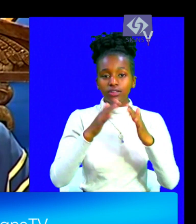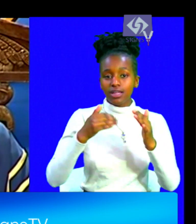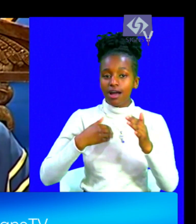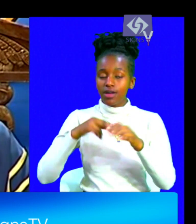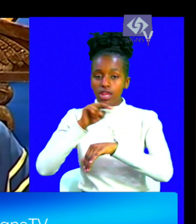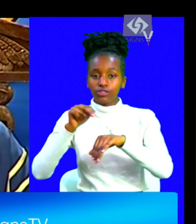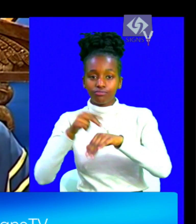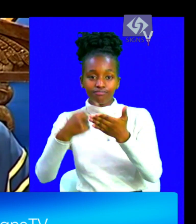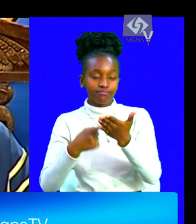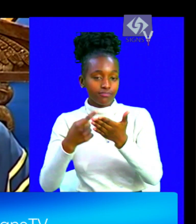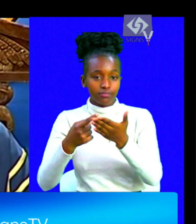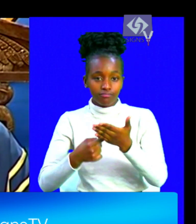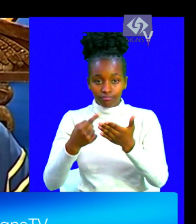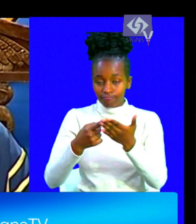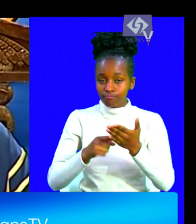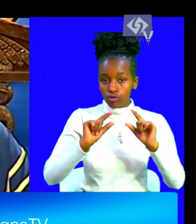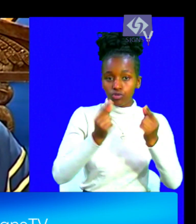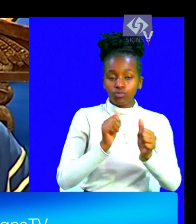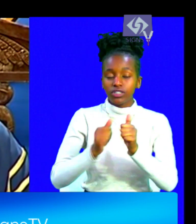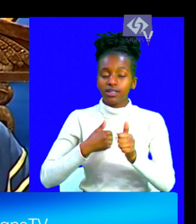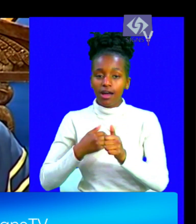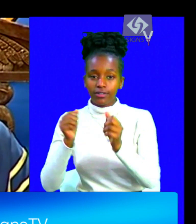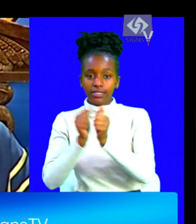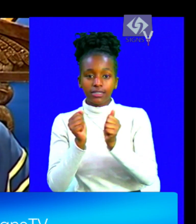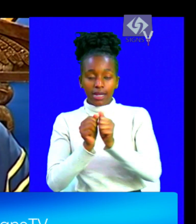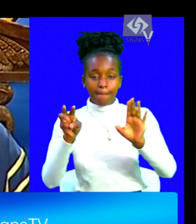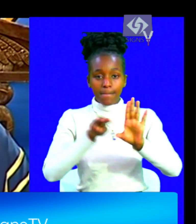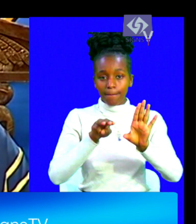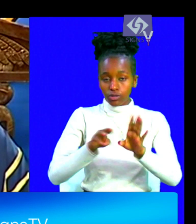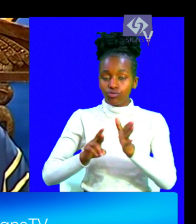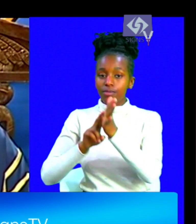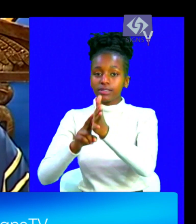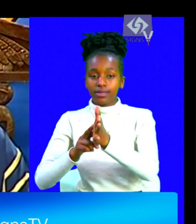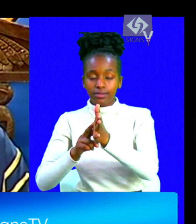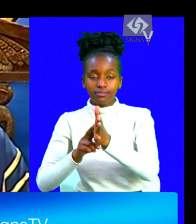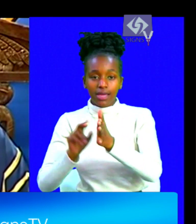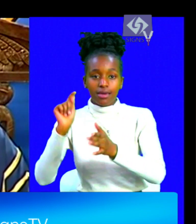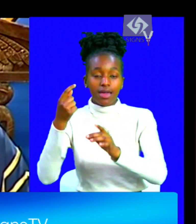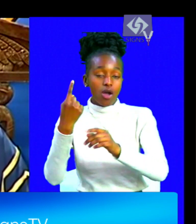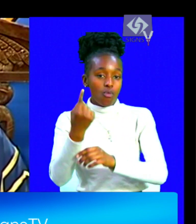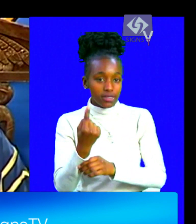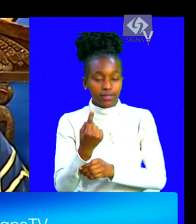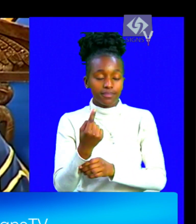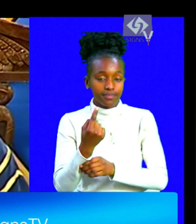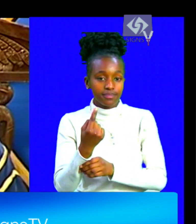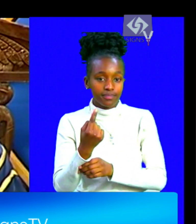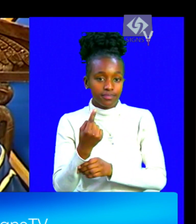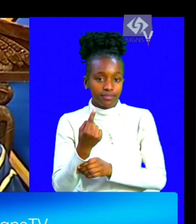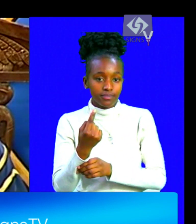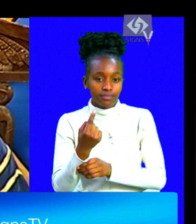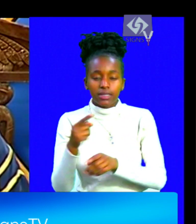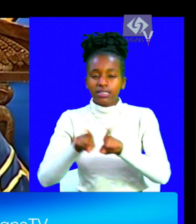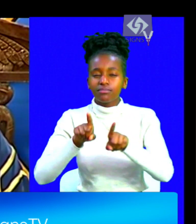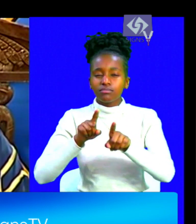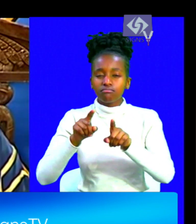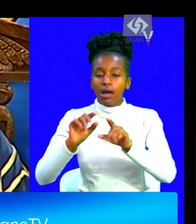Committee consisting of 10 members to represent the Kenya Kwanza Alliance hereinafter Kenya Kwanza, a coalition constituting the